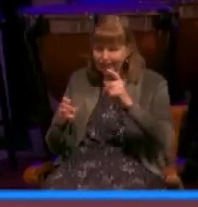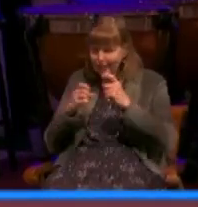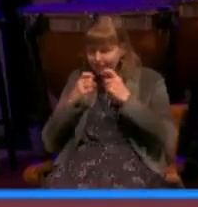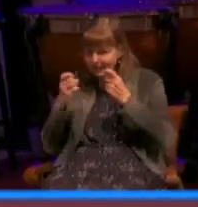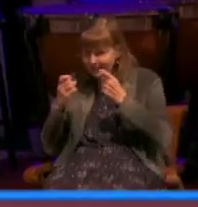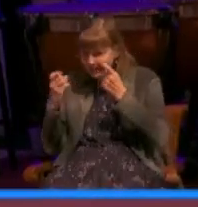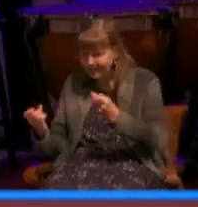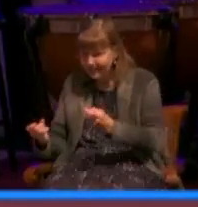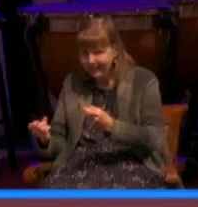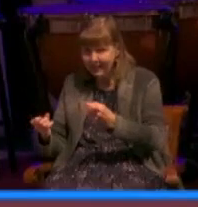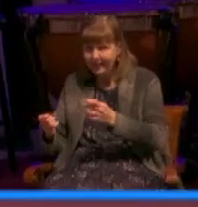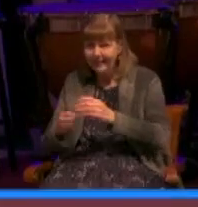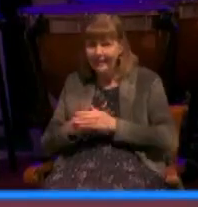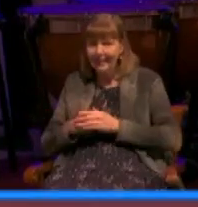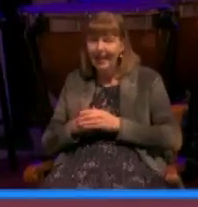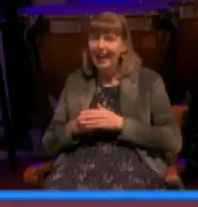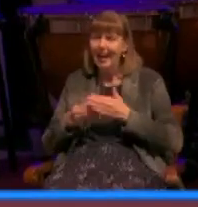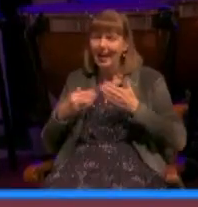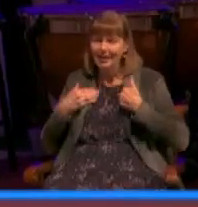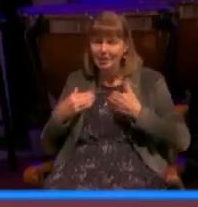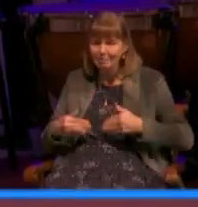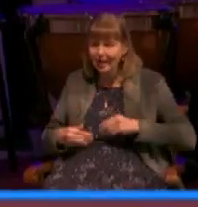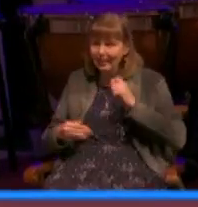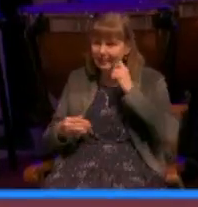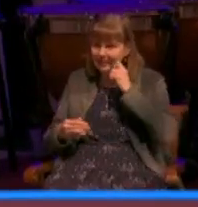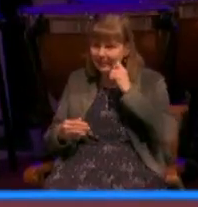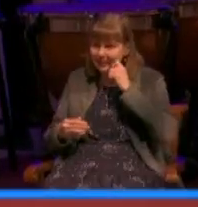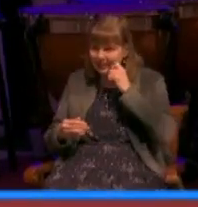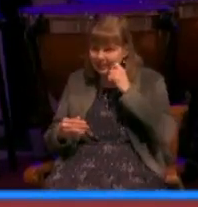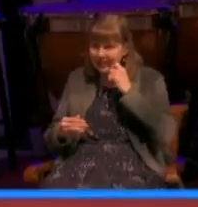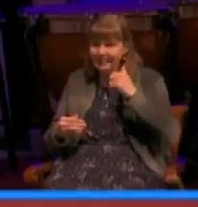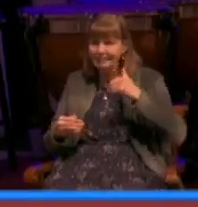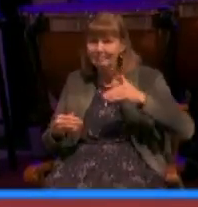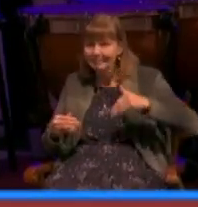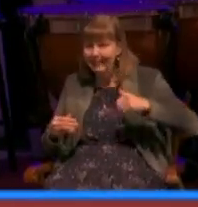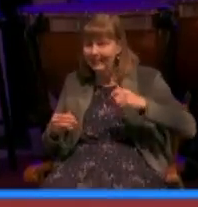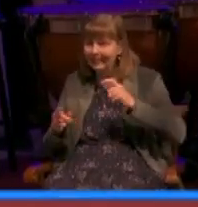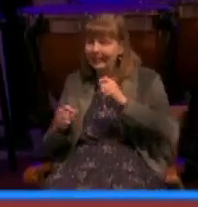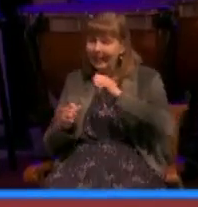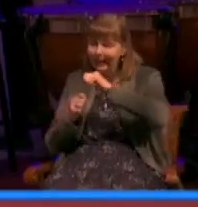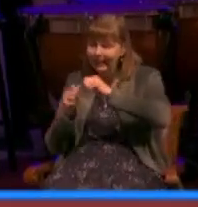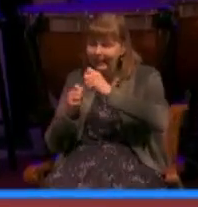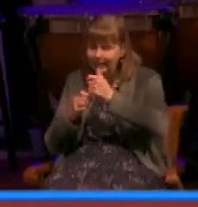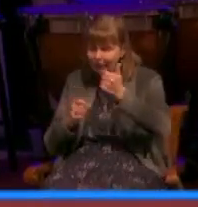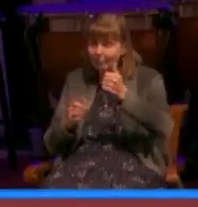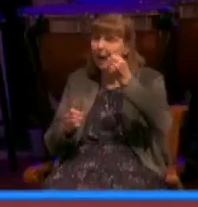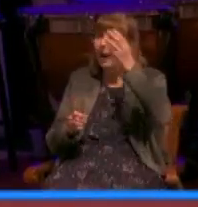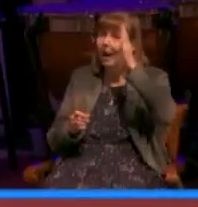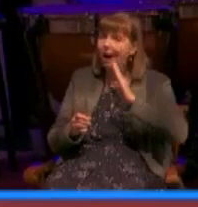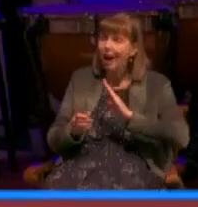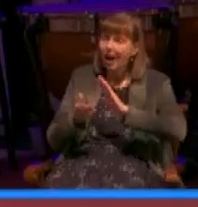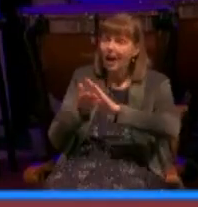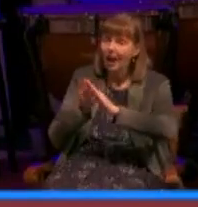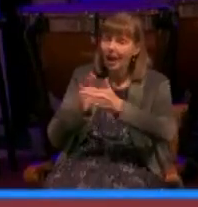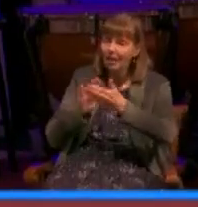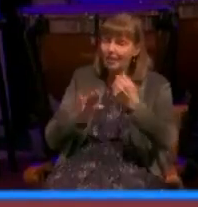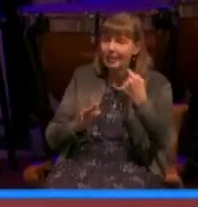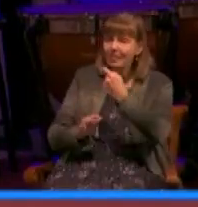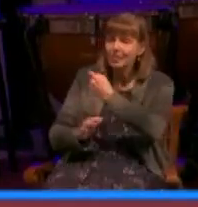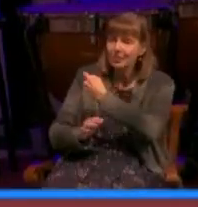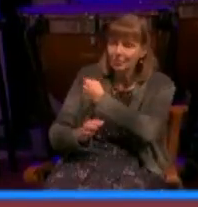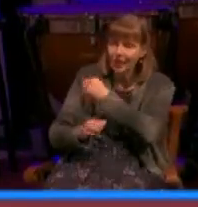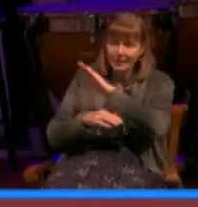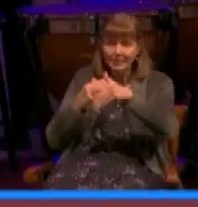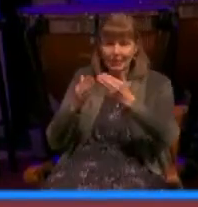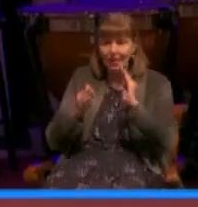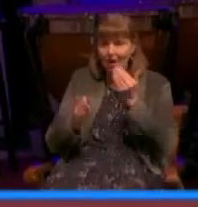flesh, God made alive together with him, having forgiven us all our trespasses by canceling the record of debt that stood against us